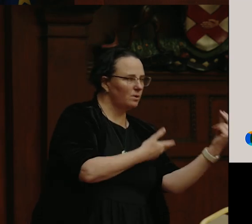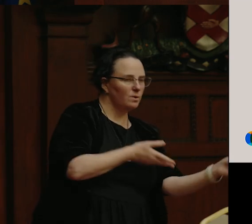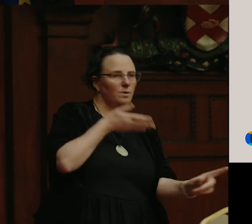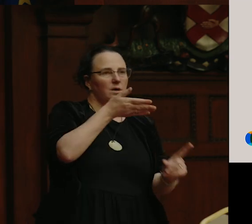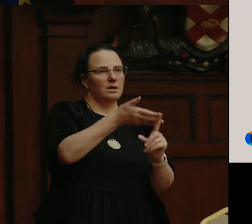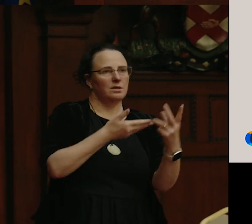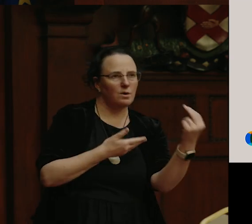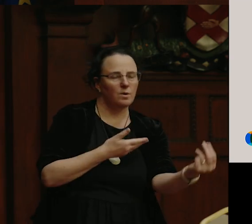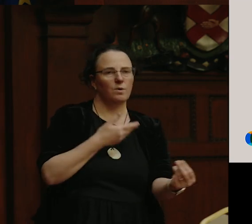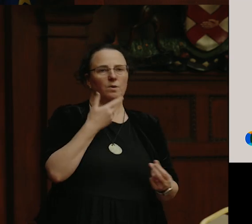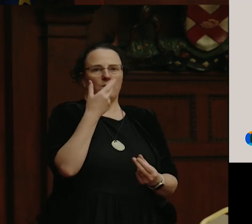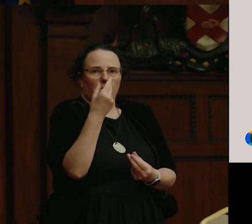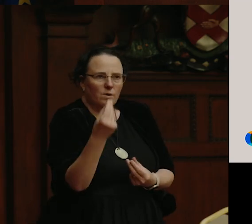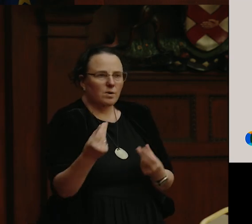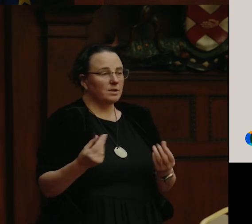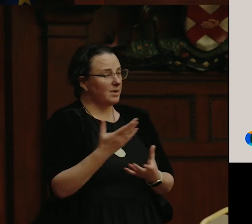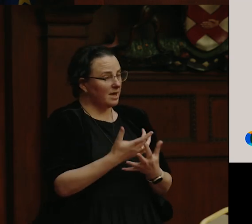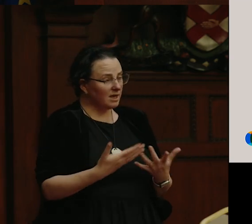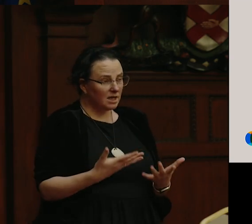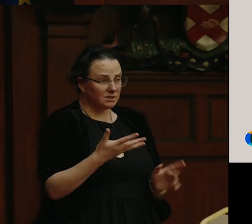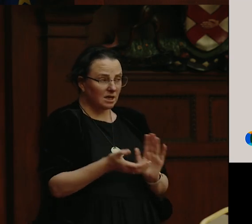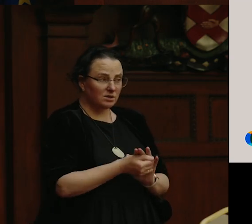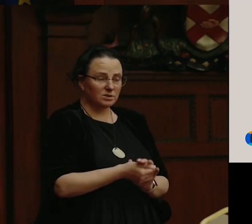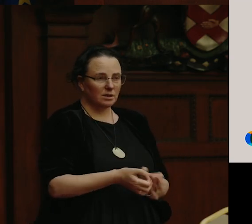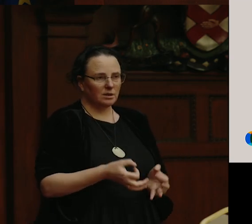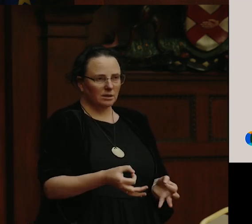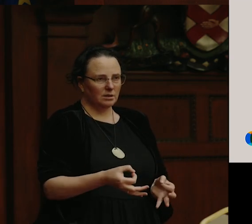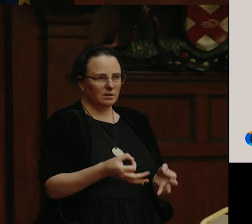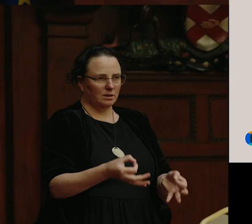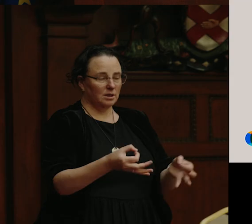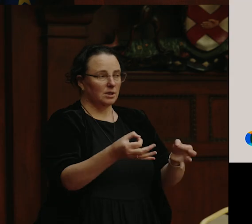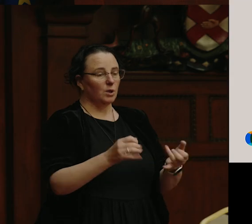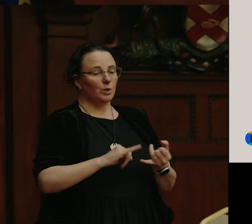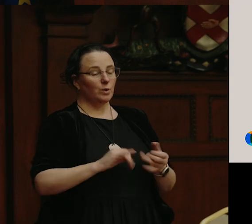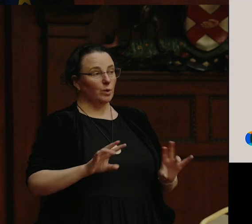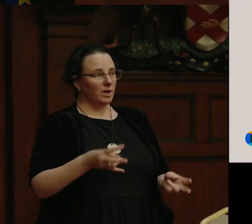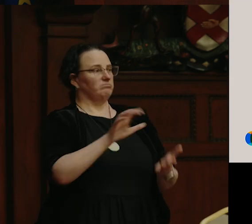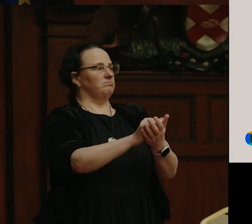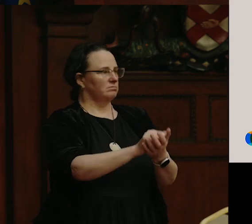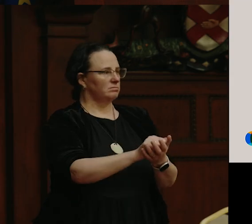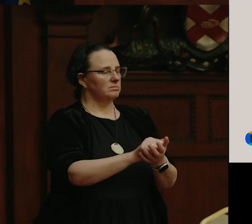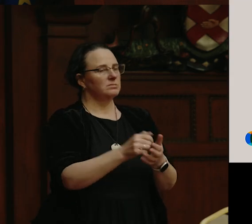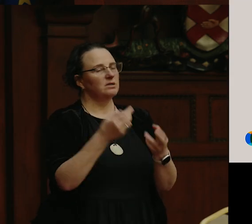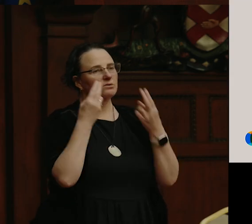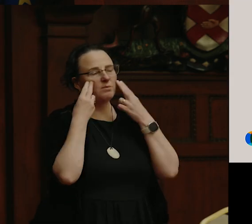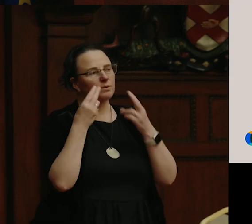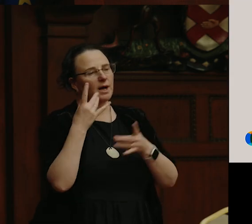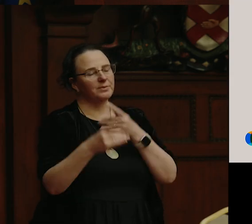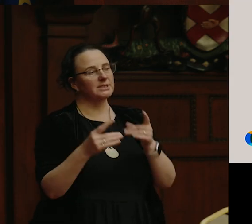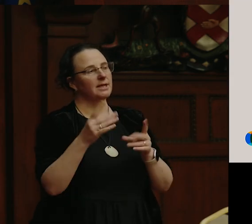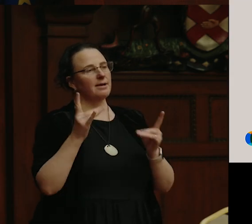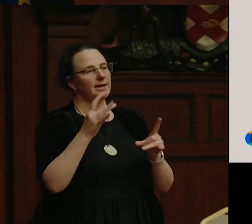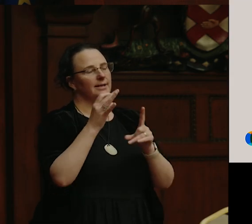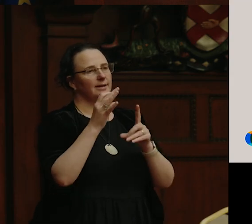the majority had lengthy delays. So for those who had a quicker journey, there was usually a healthcare professional there who